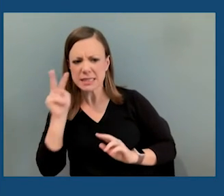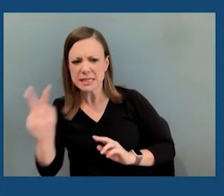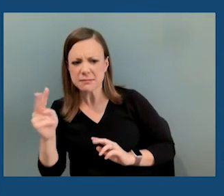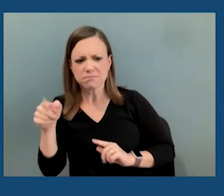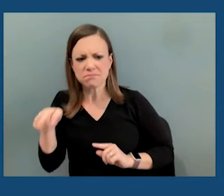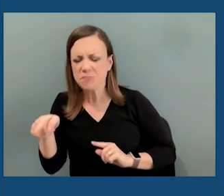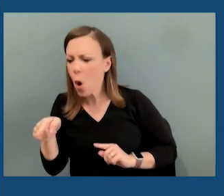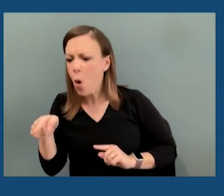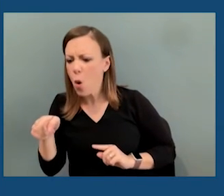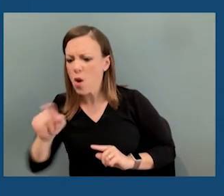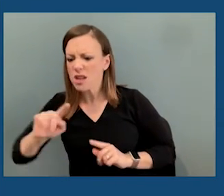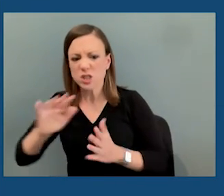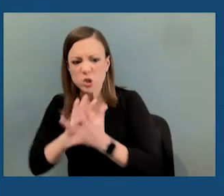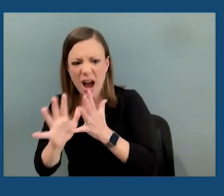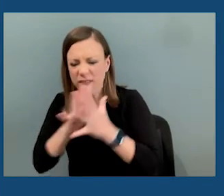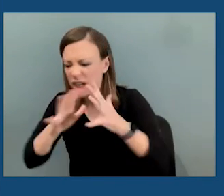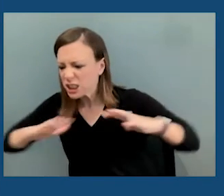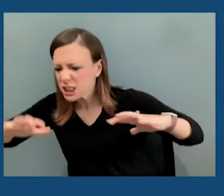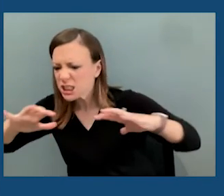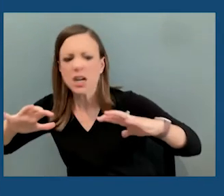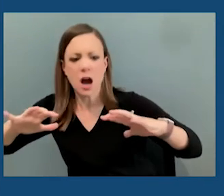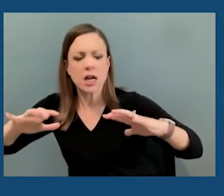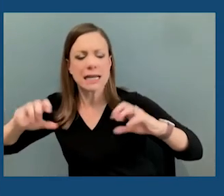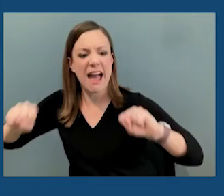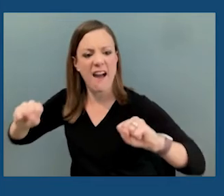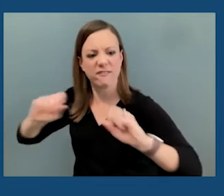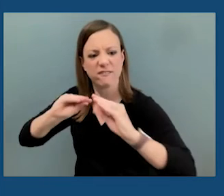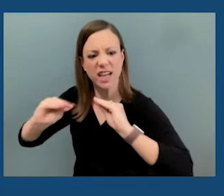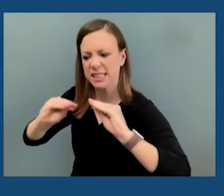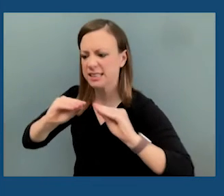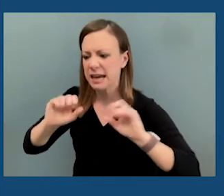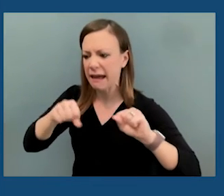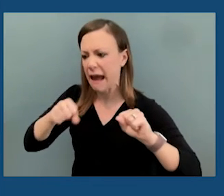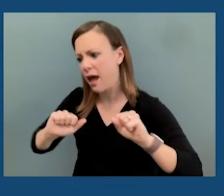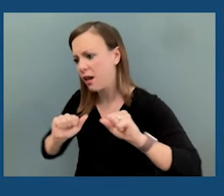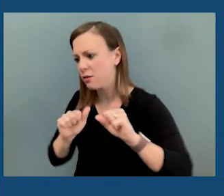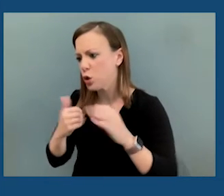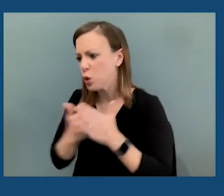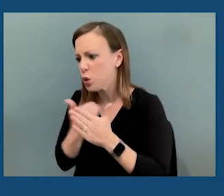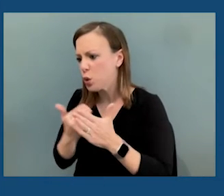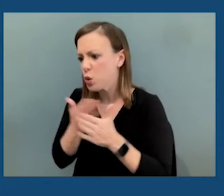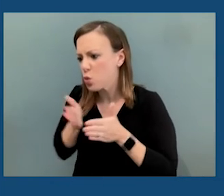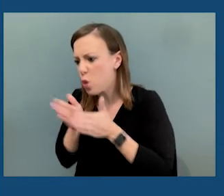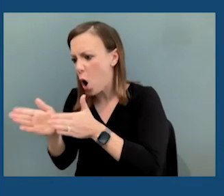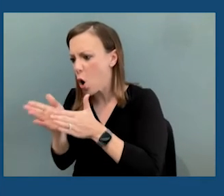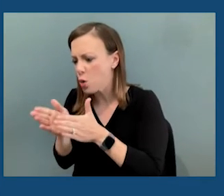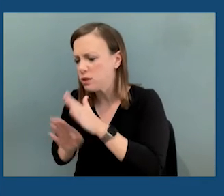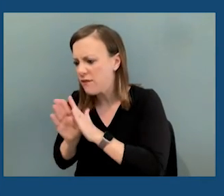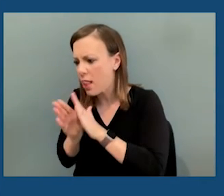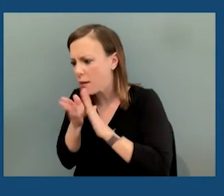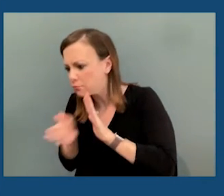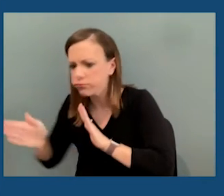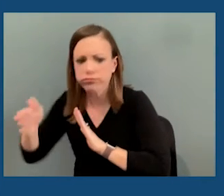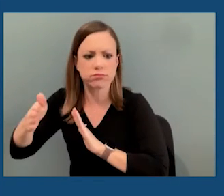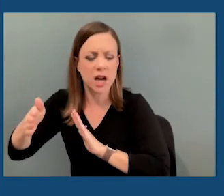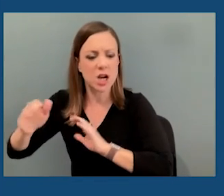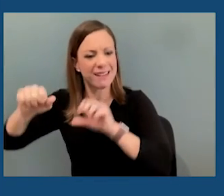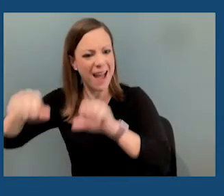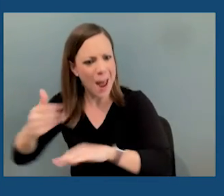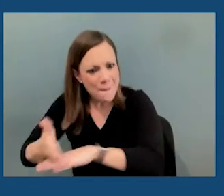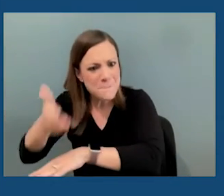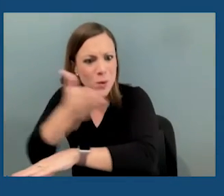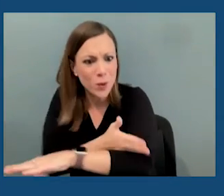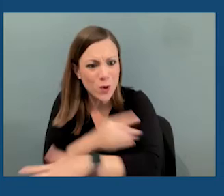challenges? I could give you a list for the next hour of all the areas where we can improve the lives of New